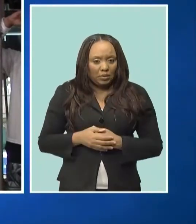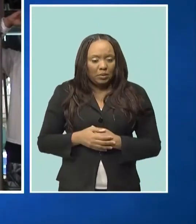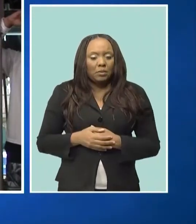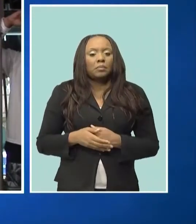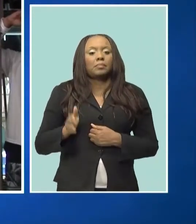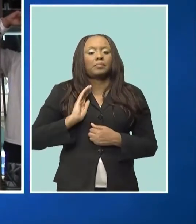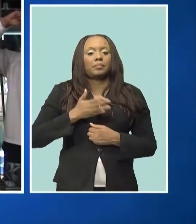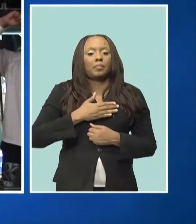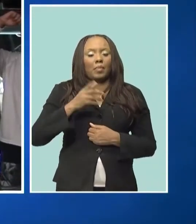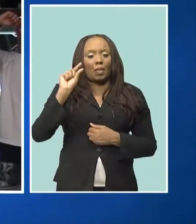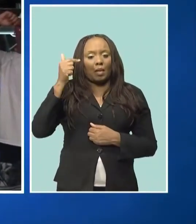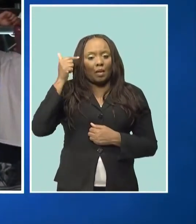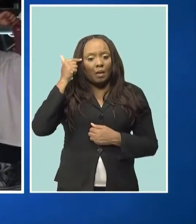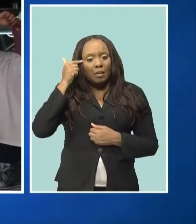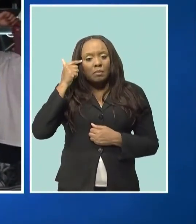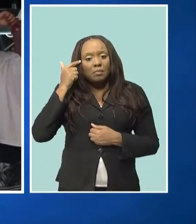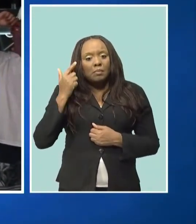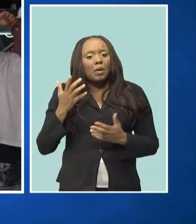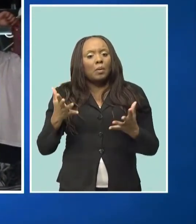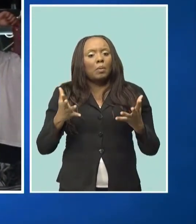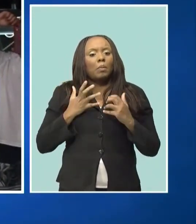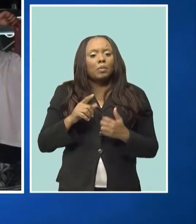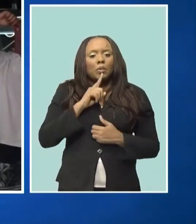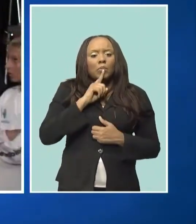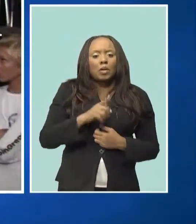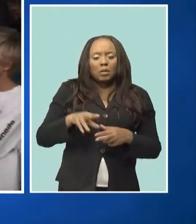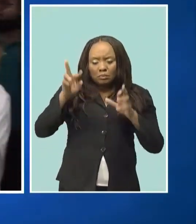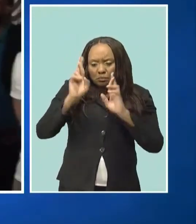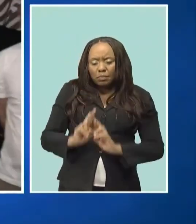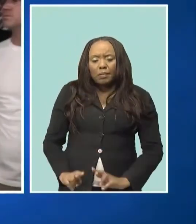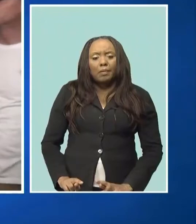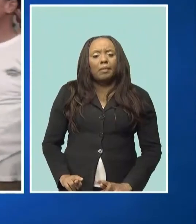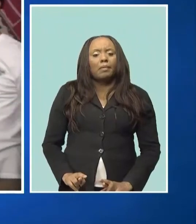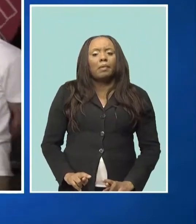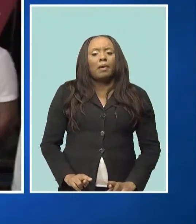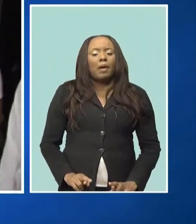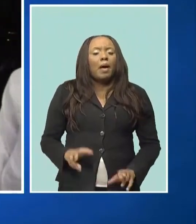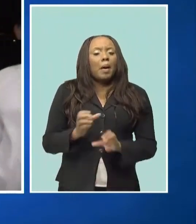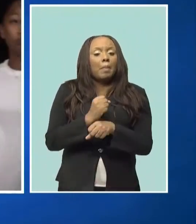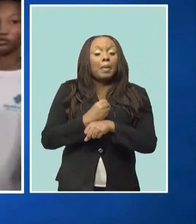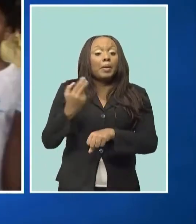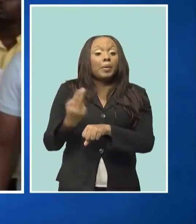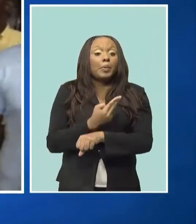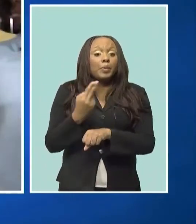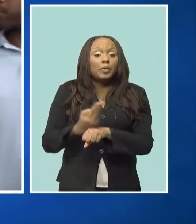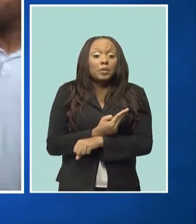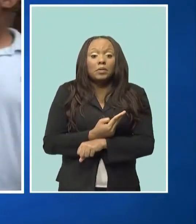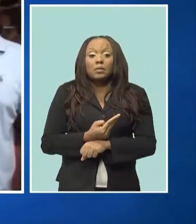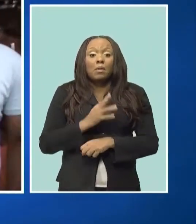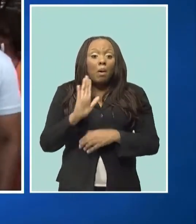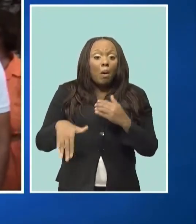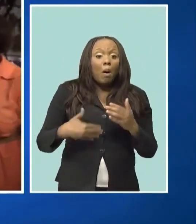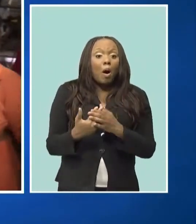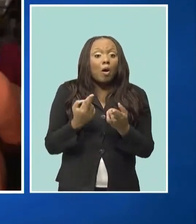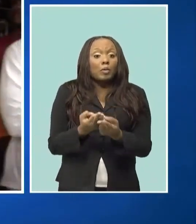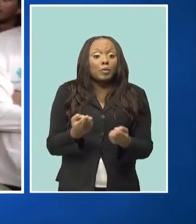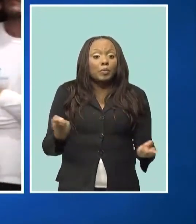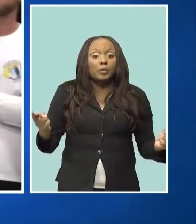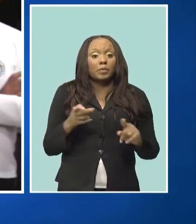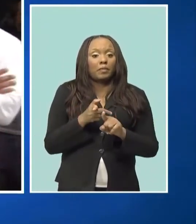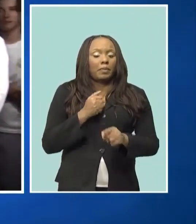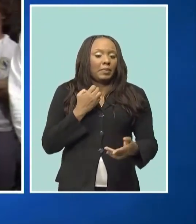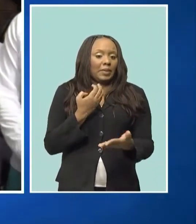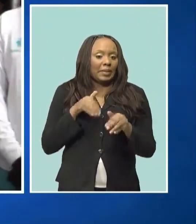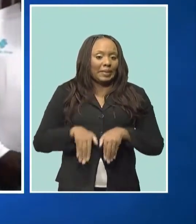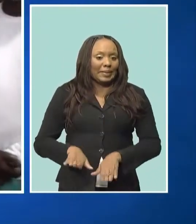Barbados' commitment is to realize every single resource and economic potential from the sea. He was addressing an awards